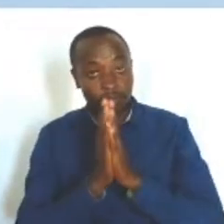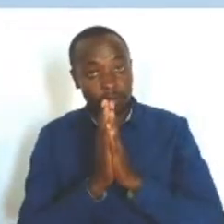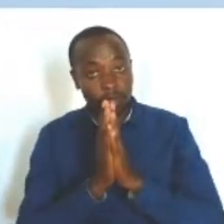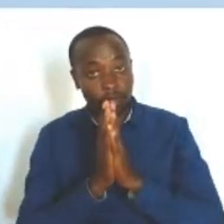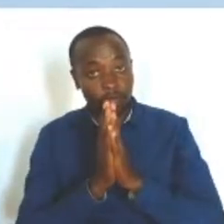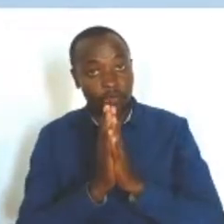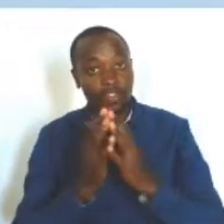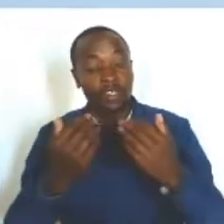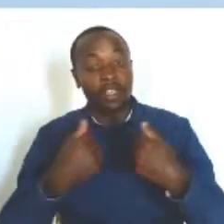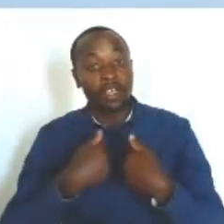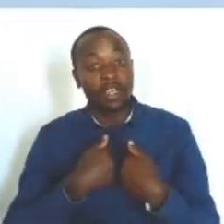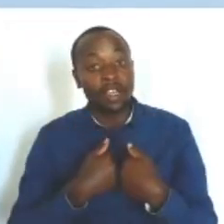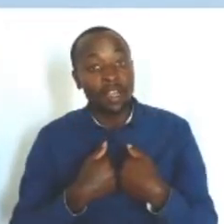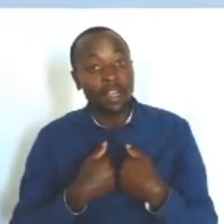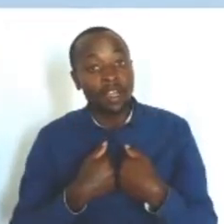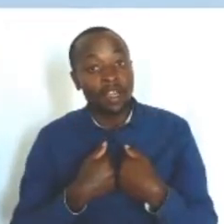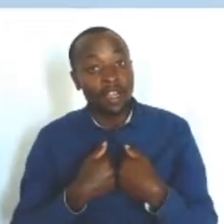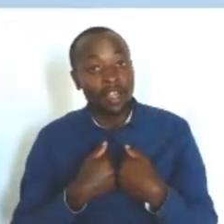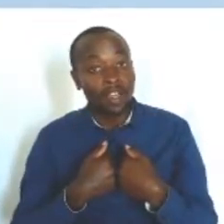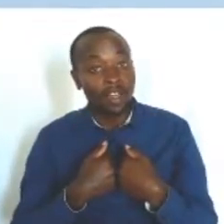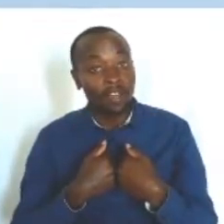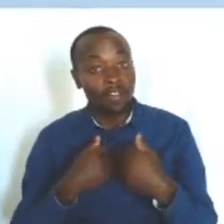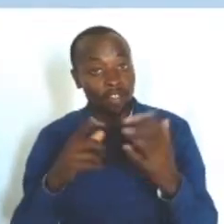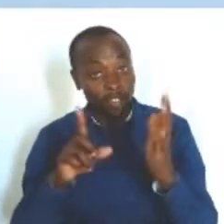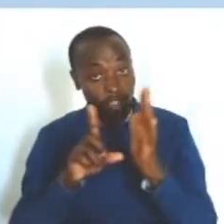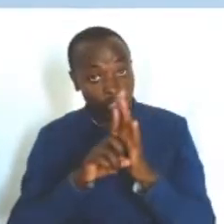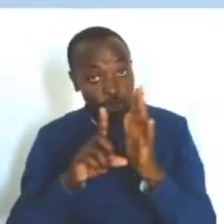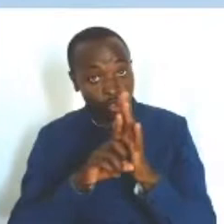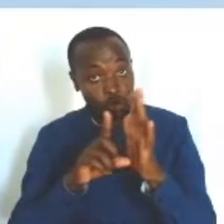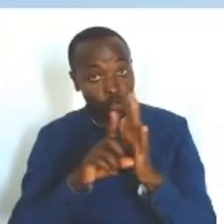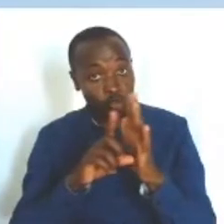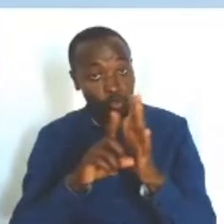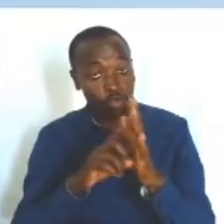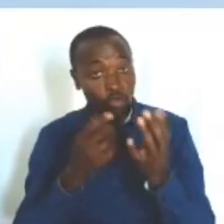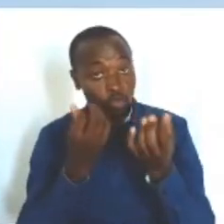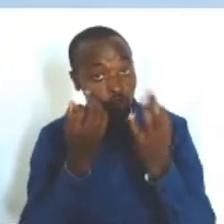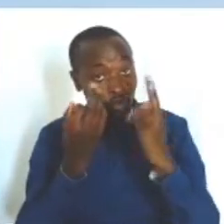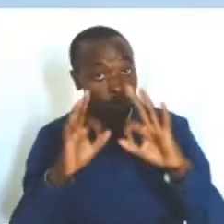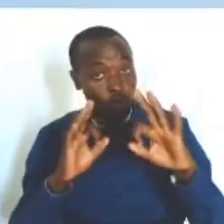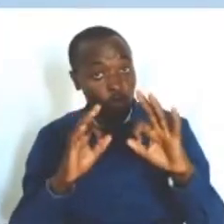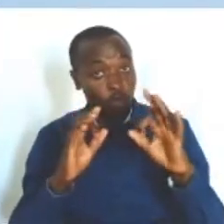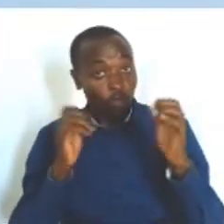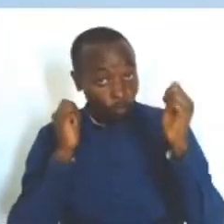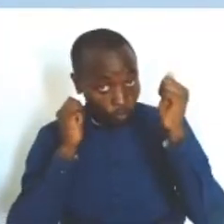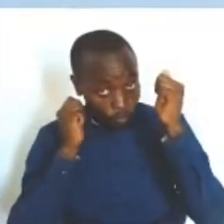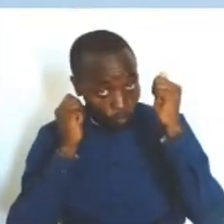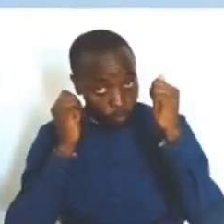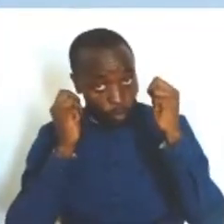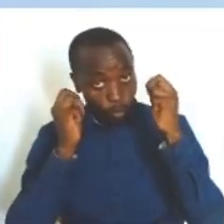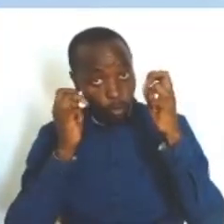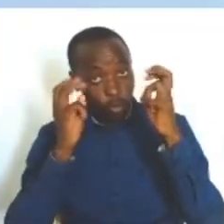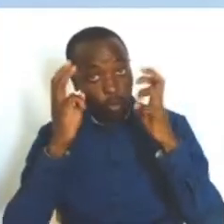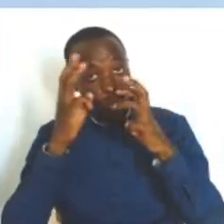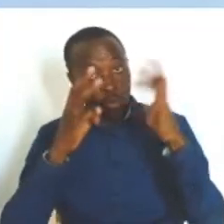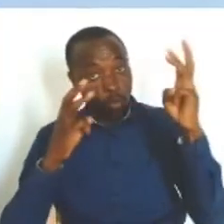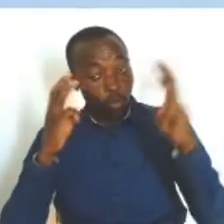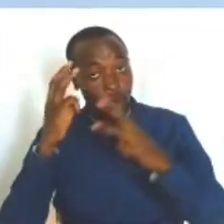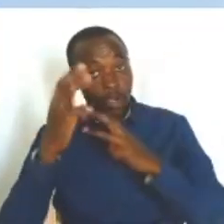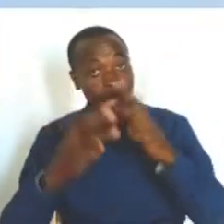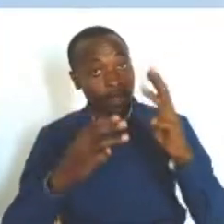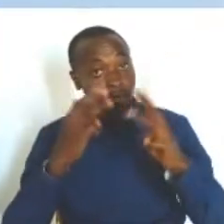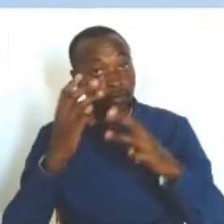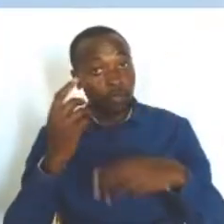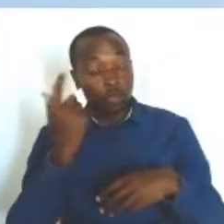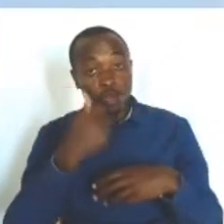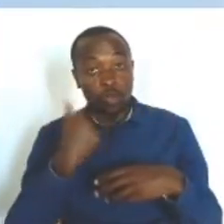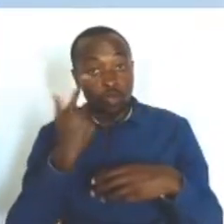are dealing with the rules of engagement, and when we ask ourselves, what are the rules of engagement? Who are we